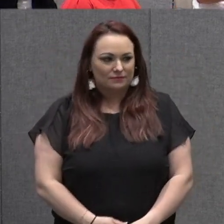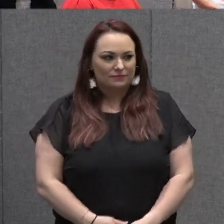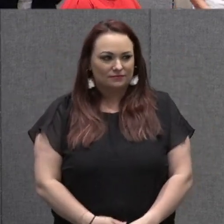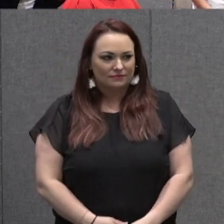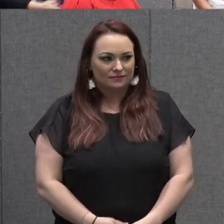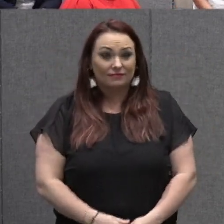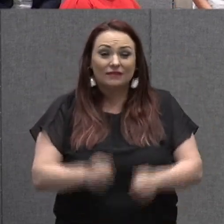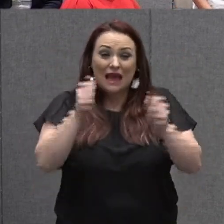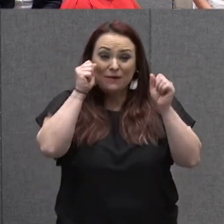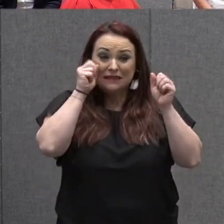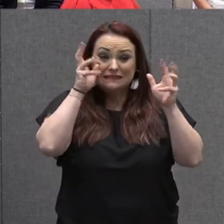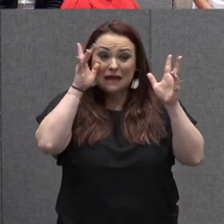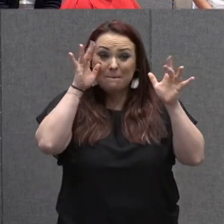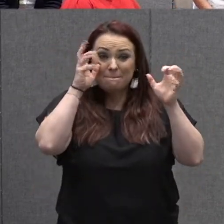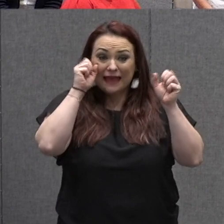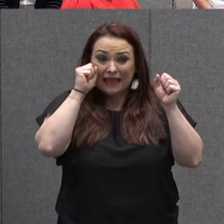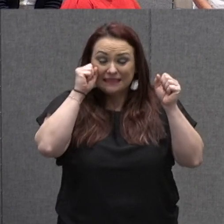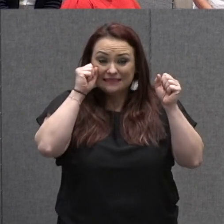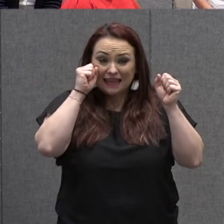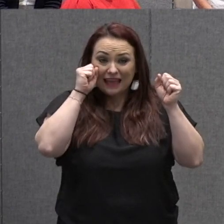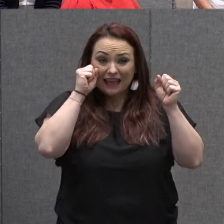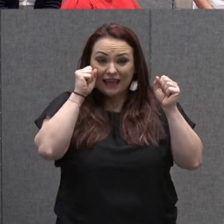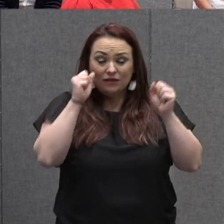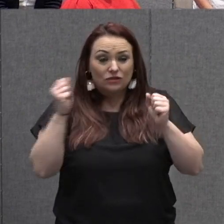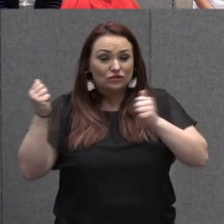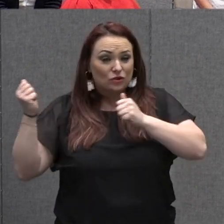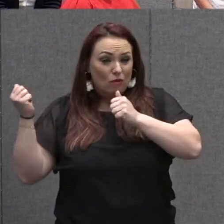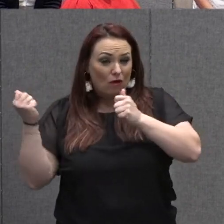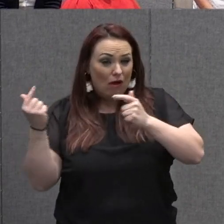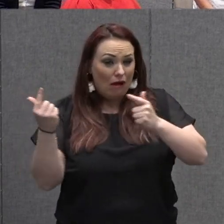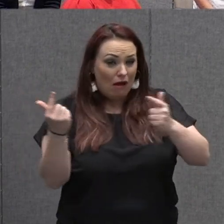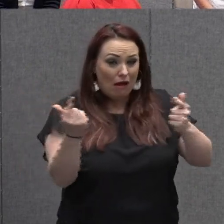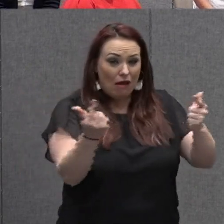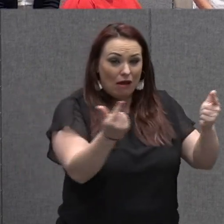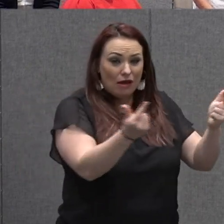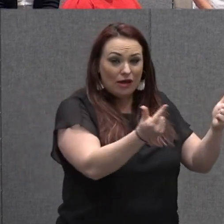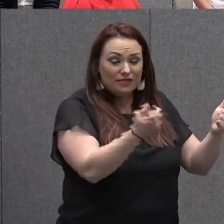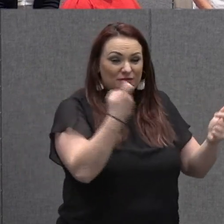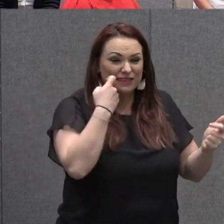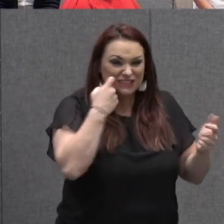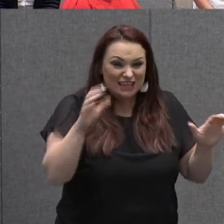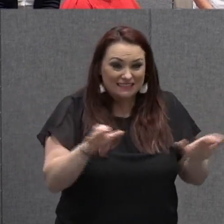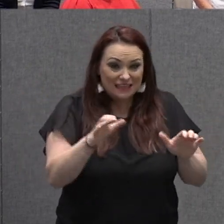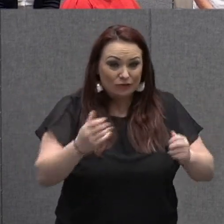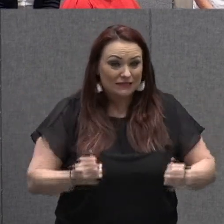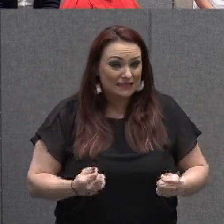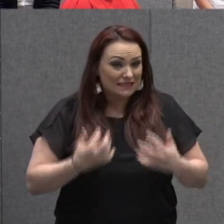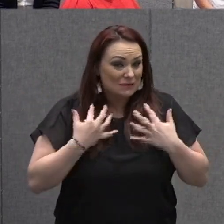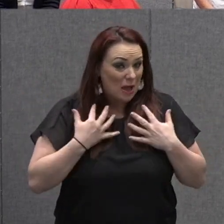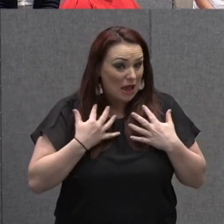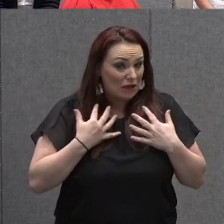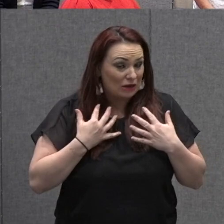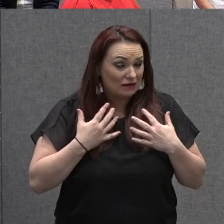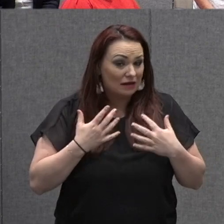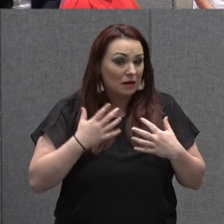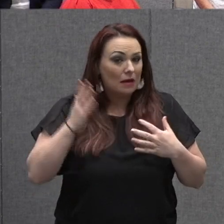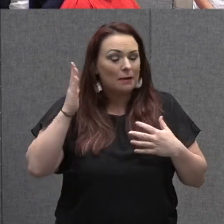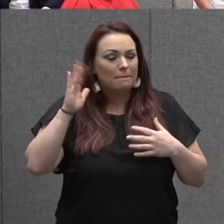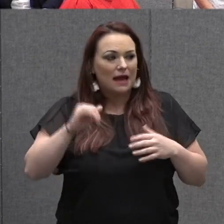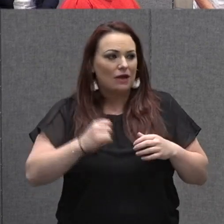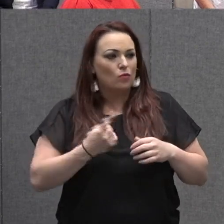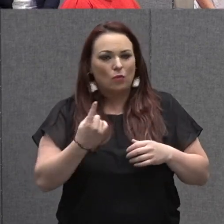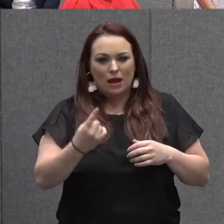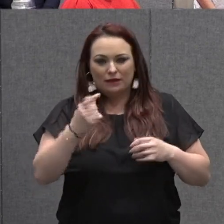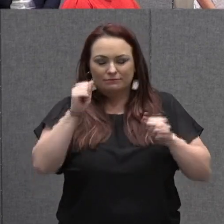That was amazing. So all of that we just did was actually inspired. I was inspired by an